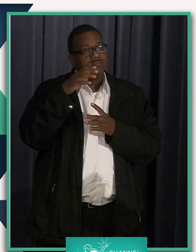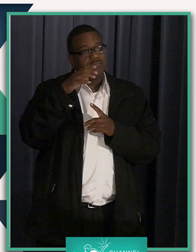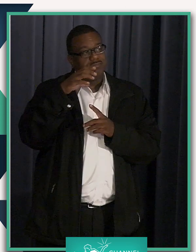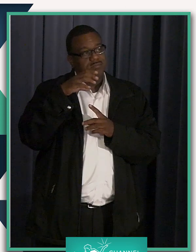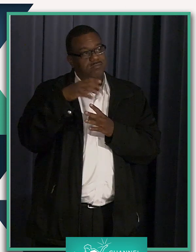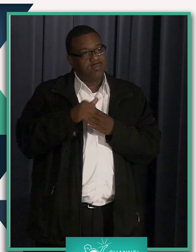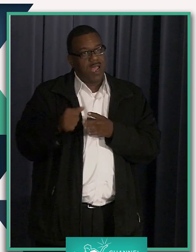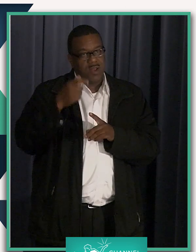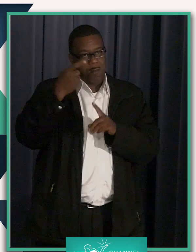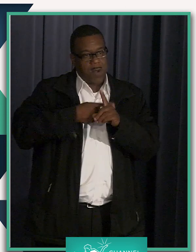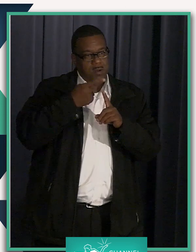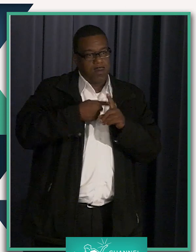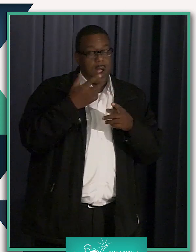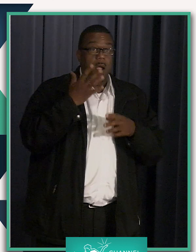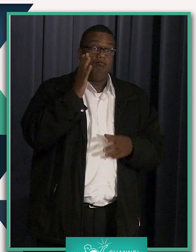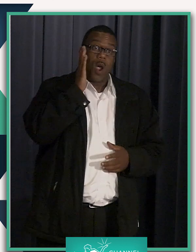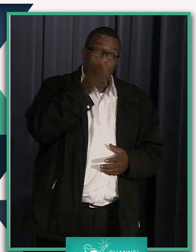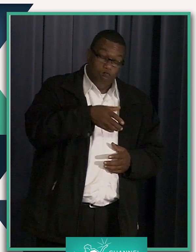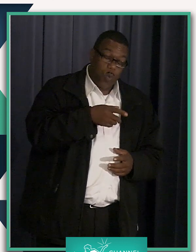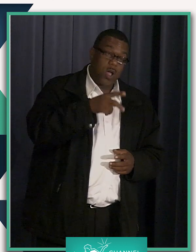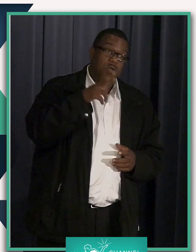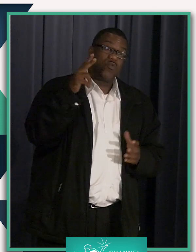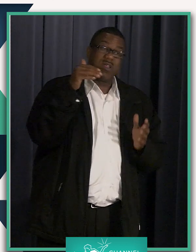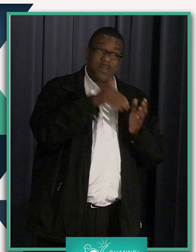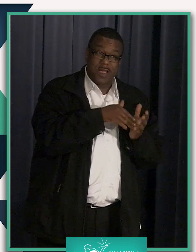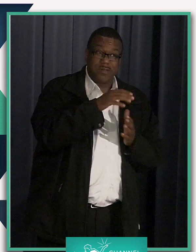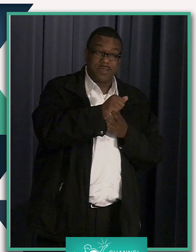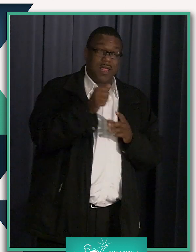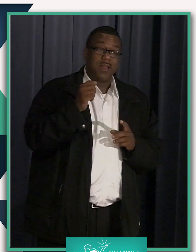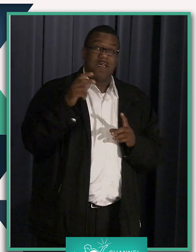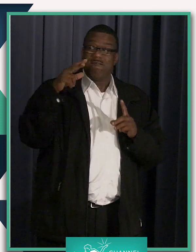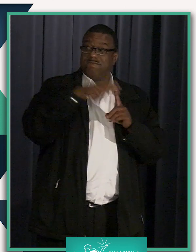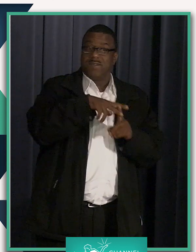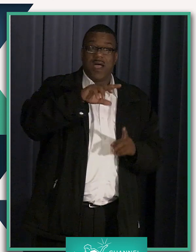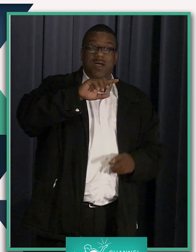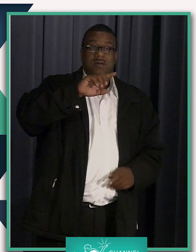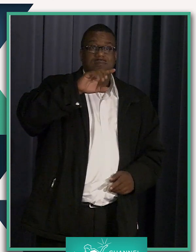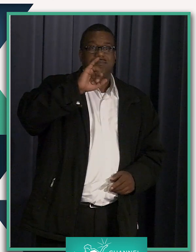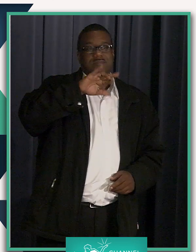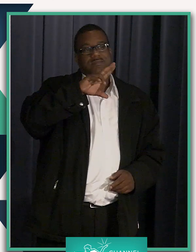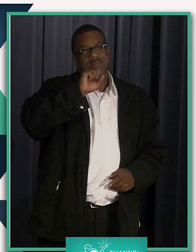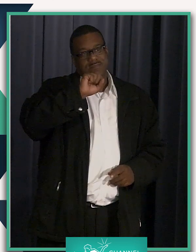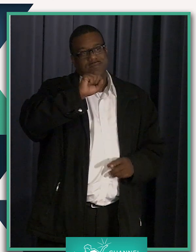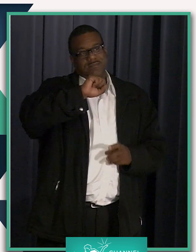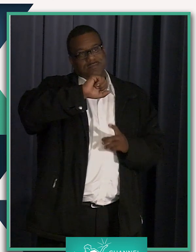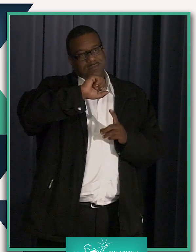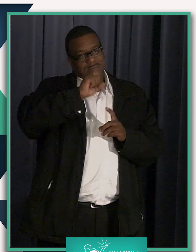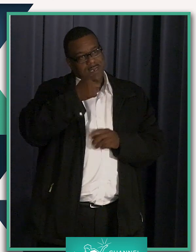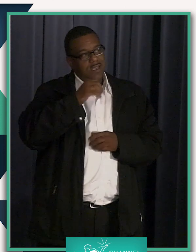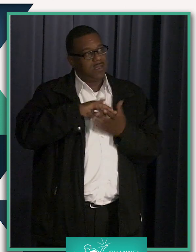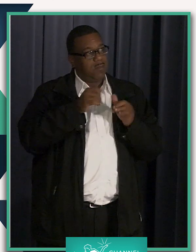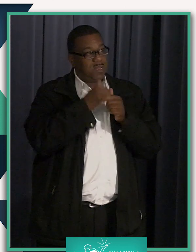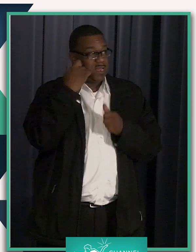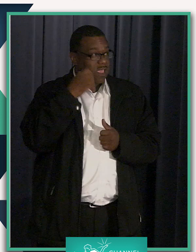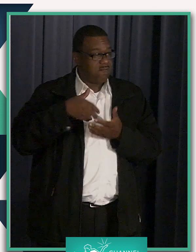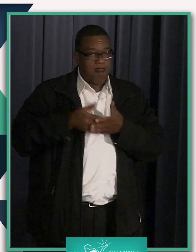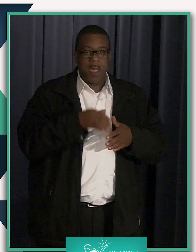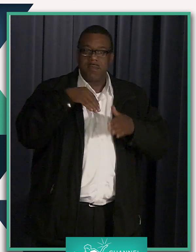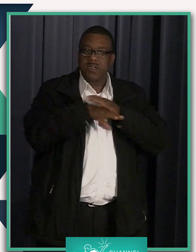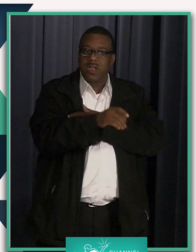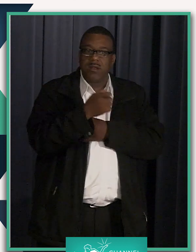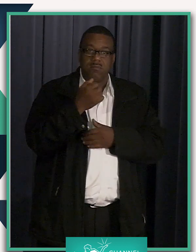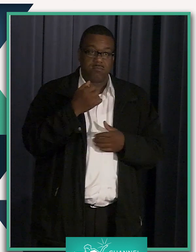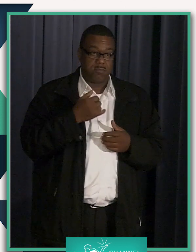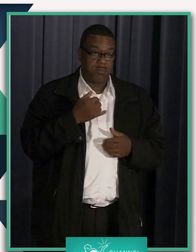get $3,000 when I file my taxes. One way or another, if you deliver a baby or adopt during this